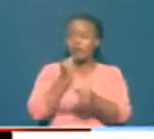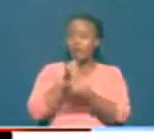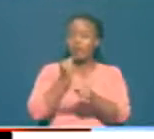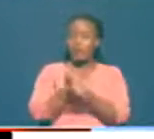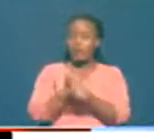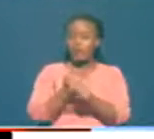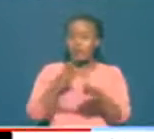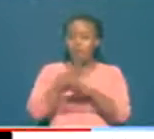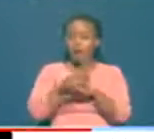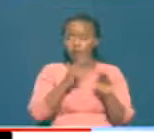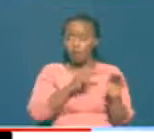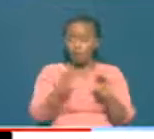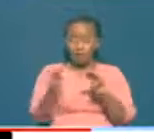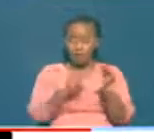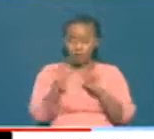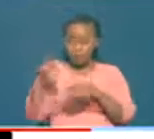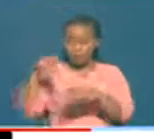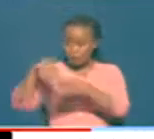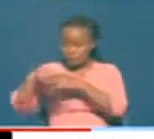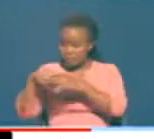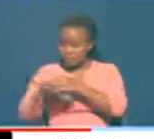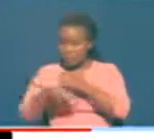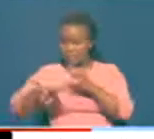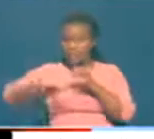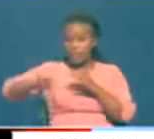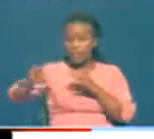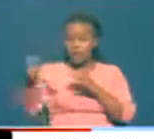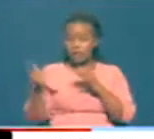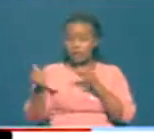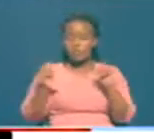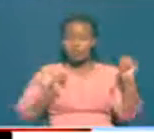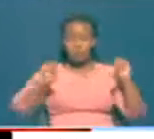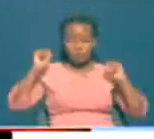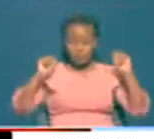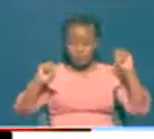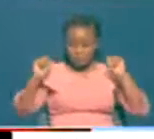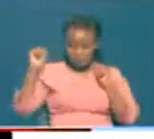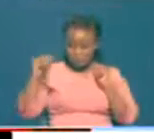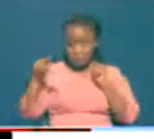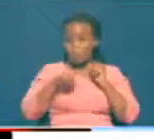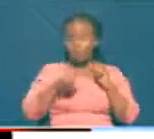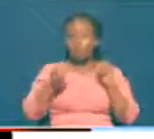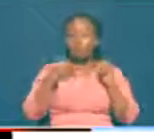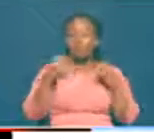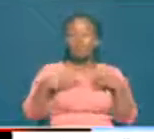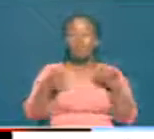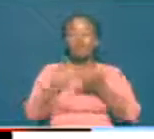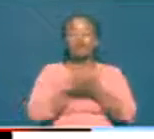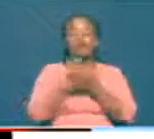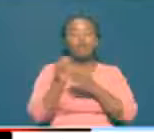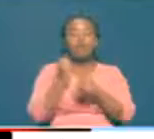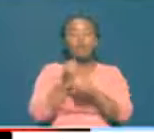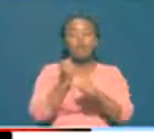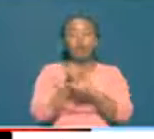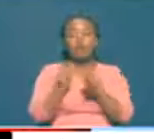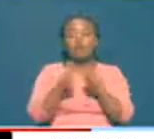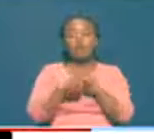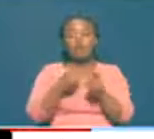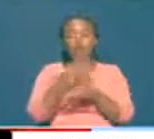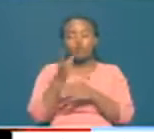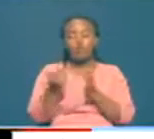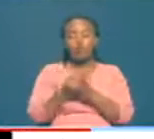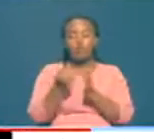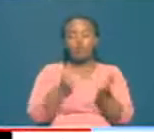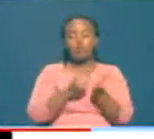movement. This is an agreement that we have a framework. This is going to be drafted by all the